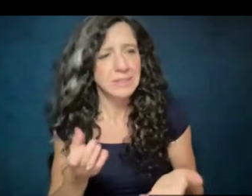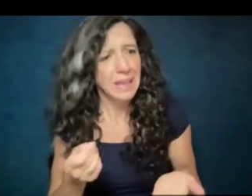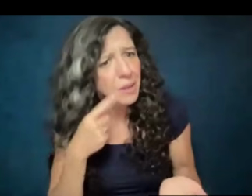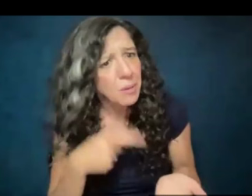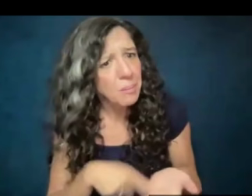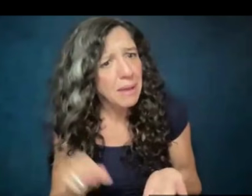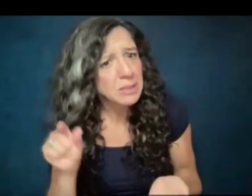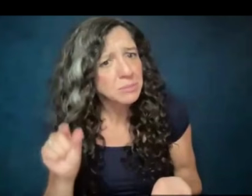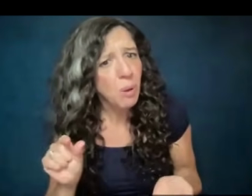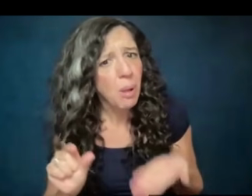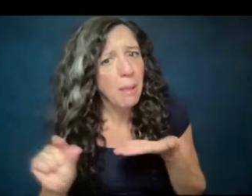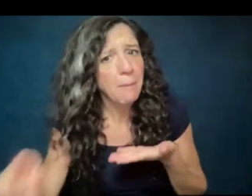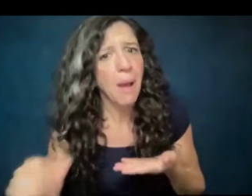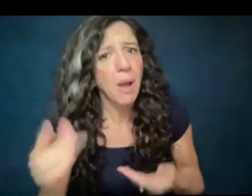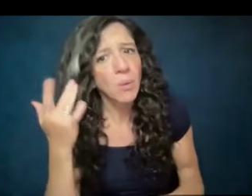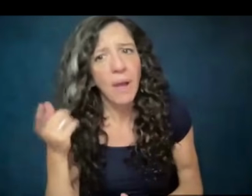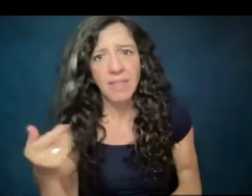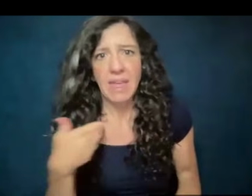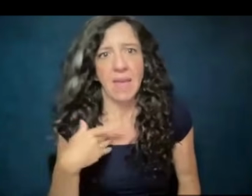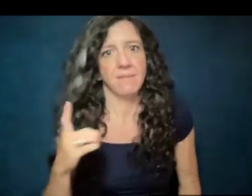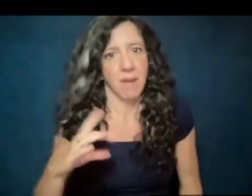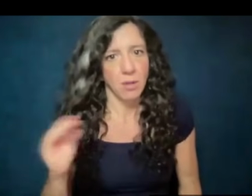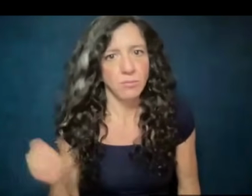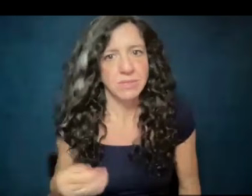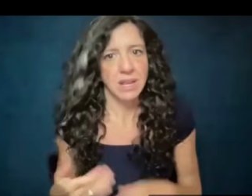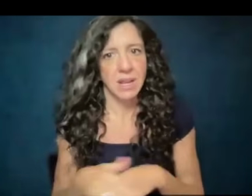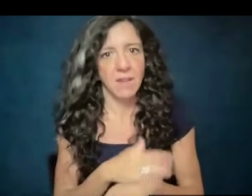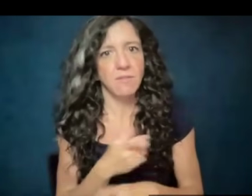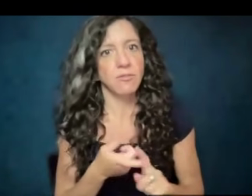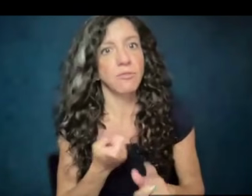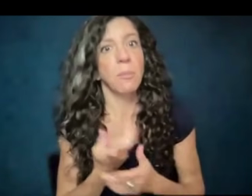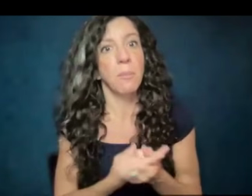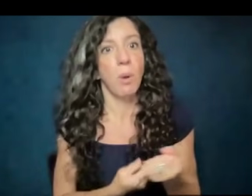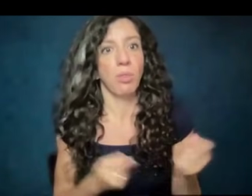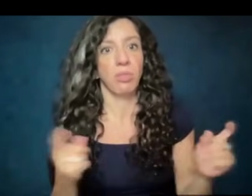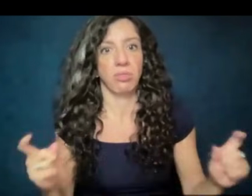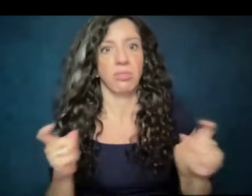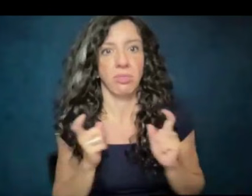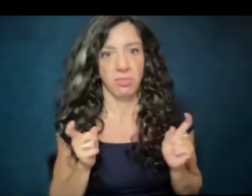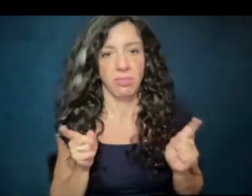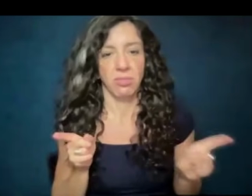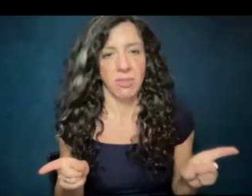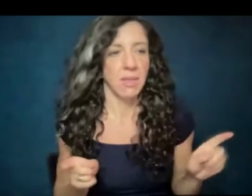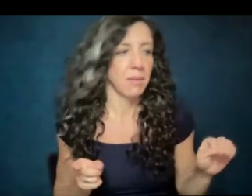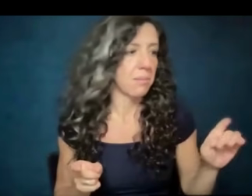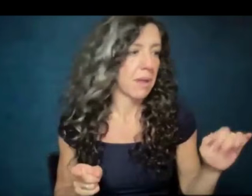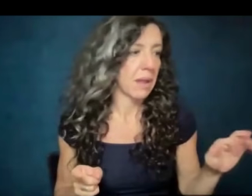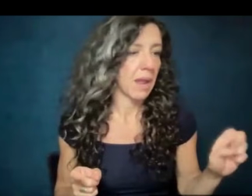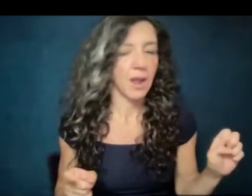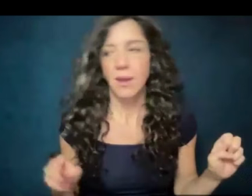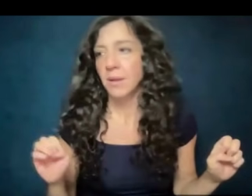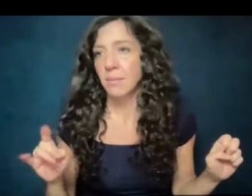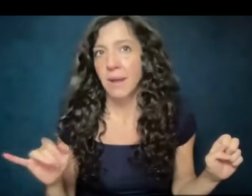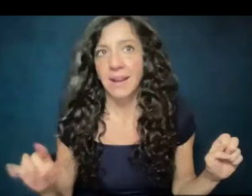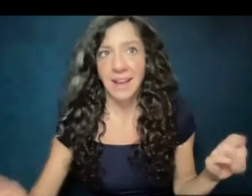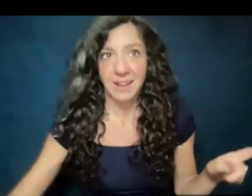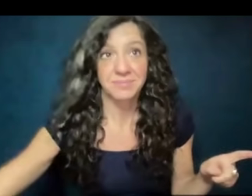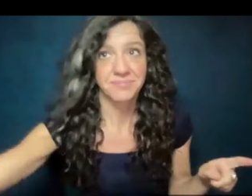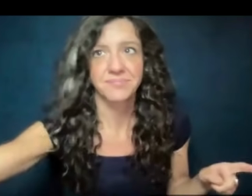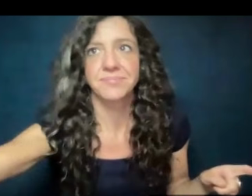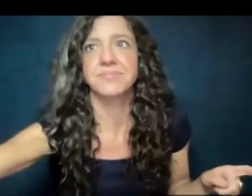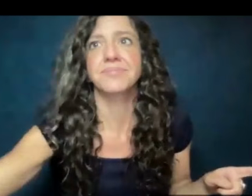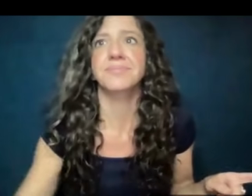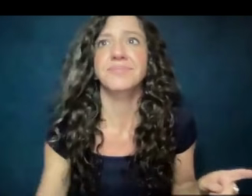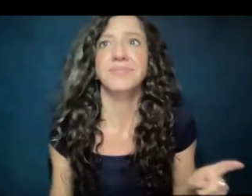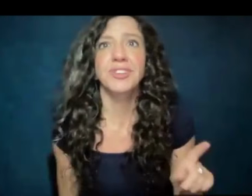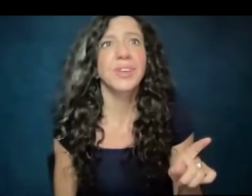coverage because they have 100% coverage when they have both Medicare and Medicaid. Ray often says that they've won the